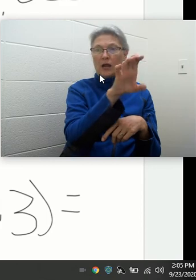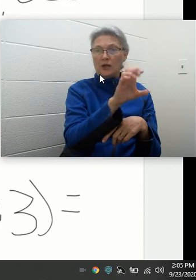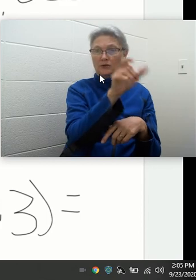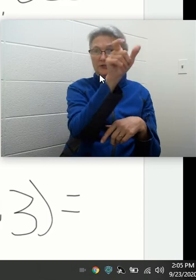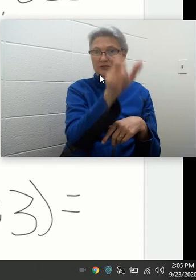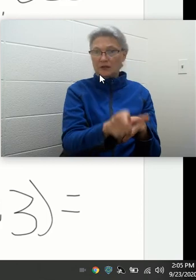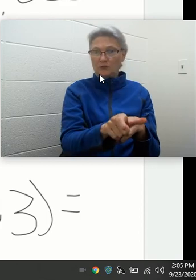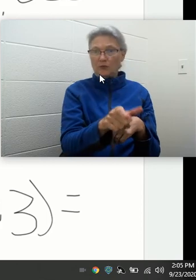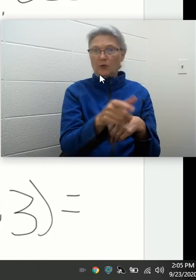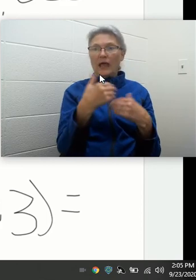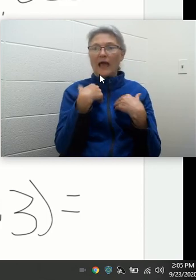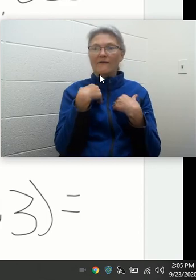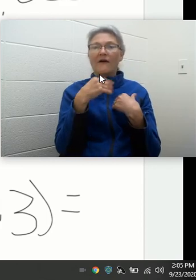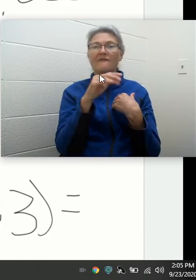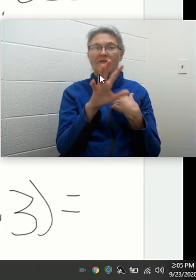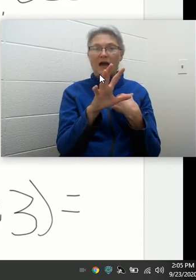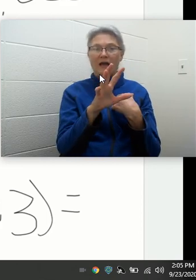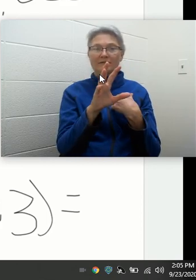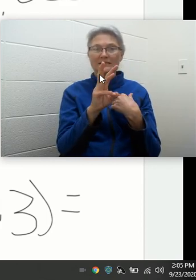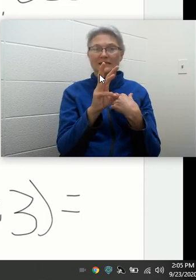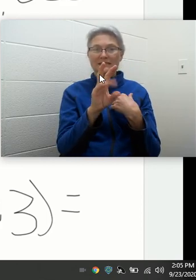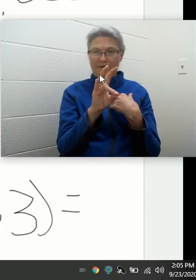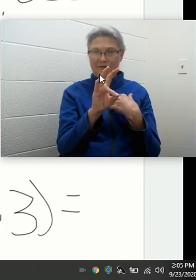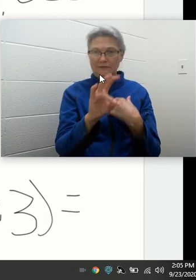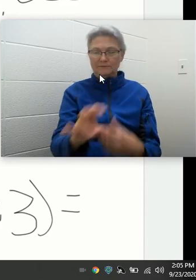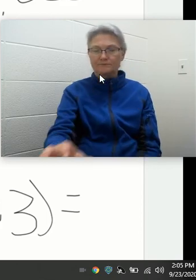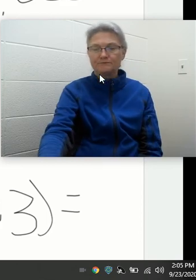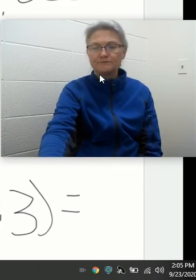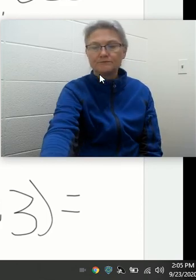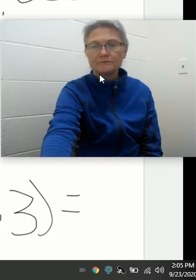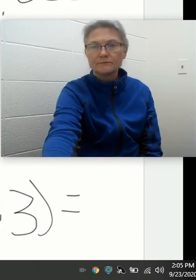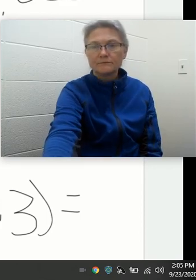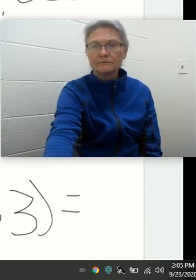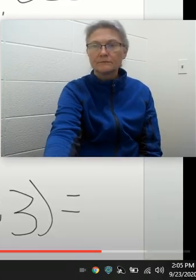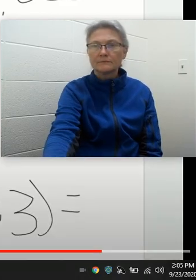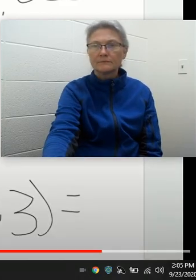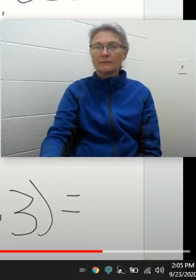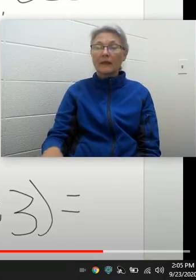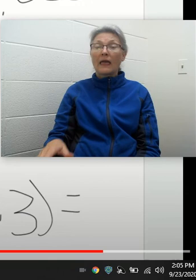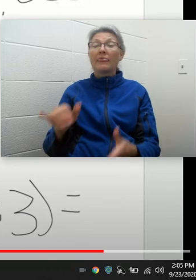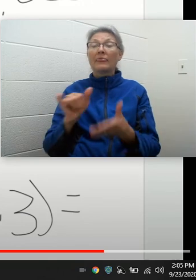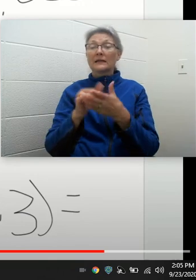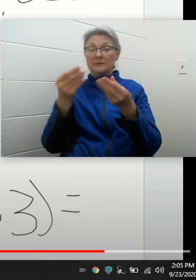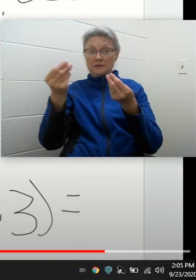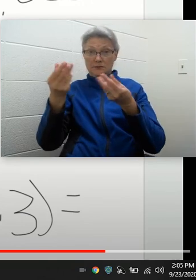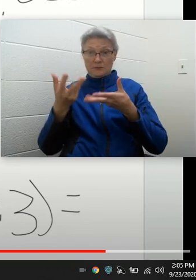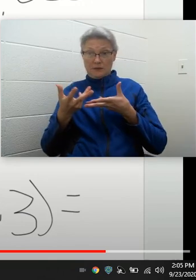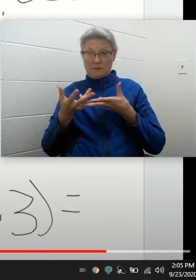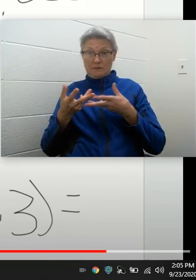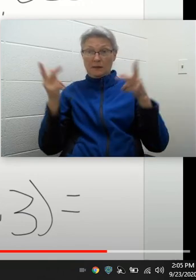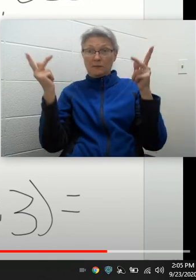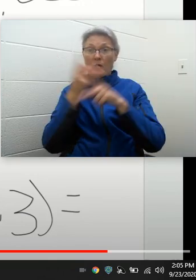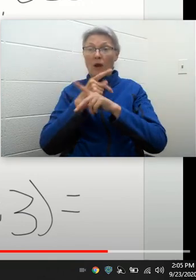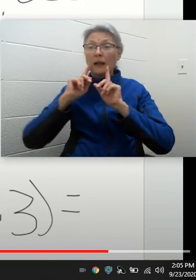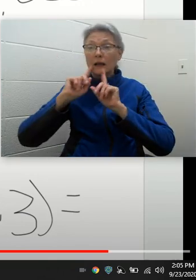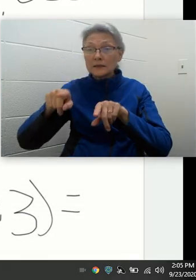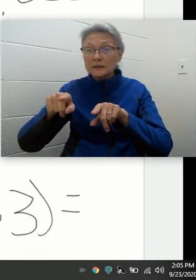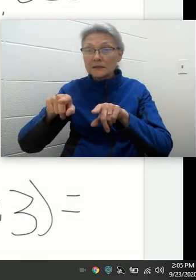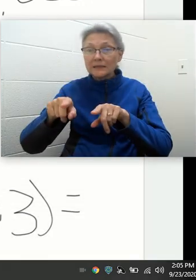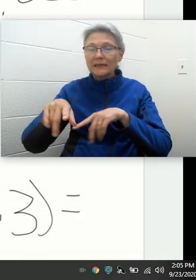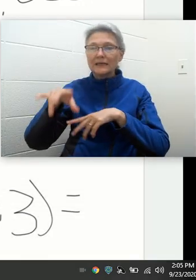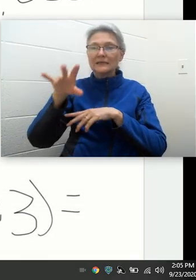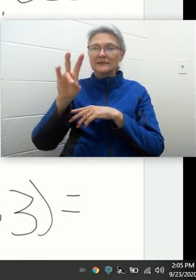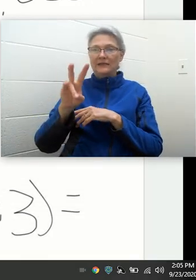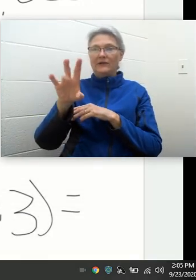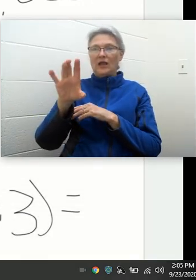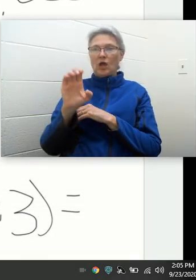hundreds column, we've got 5, 6, 7 tens. That tells me my product is